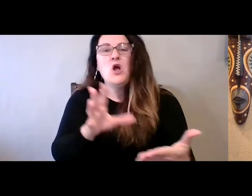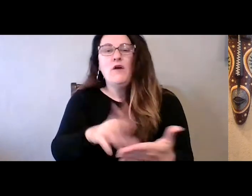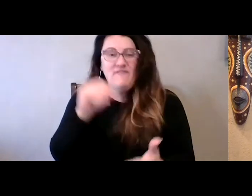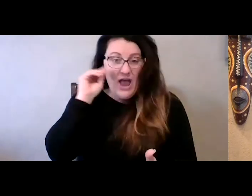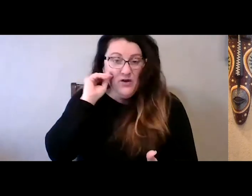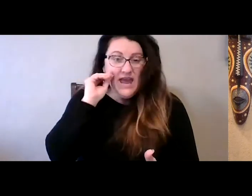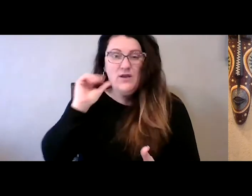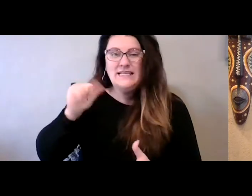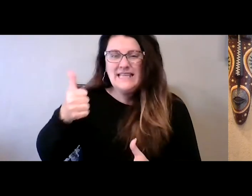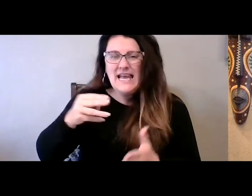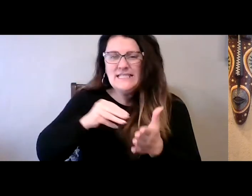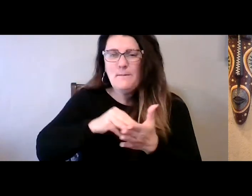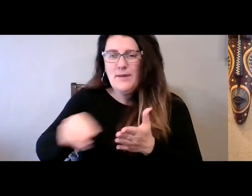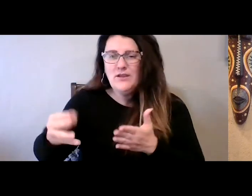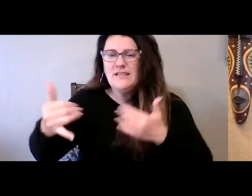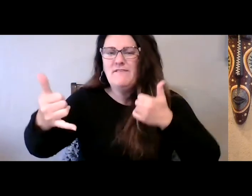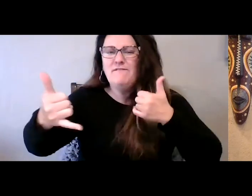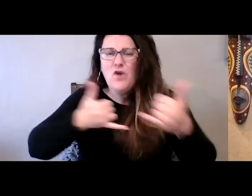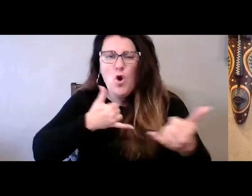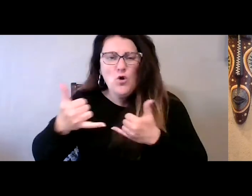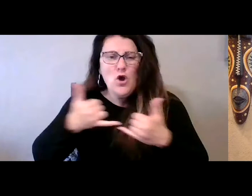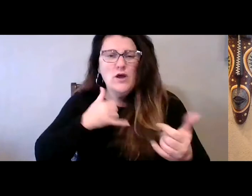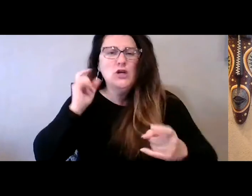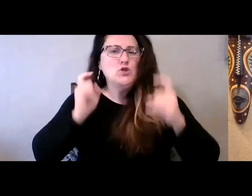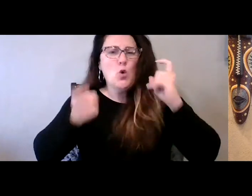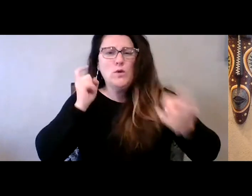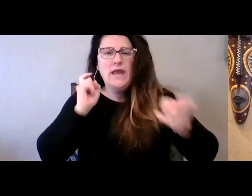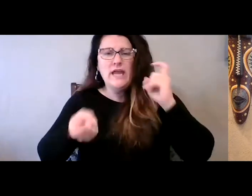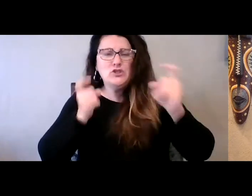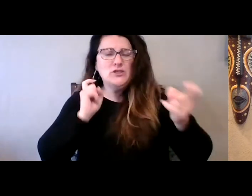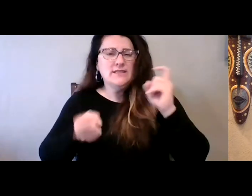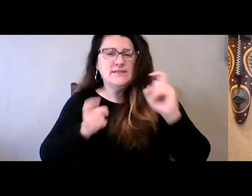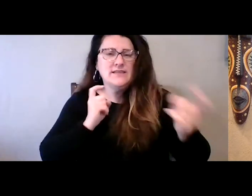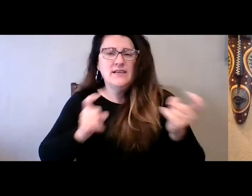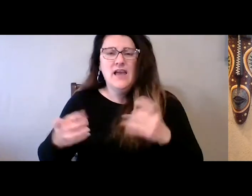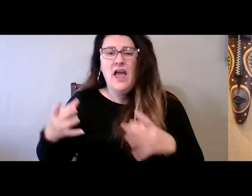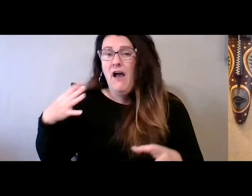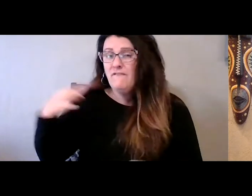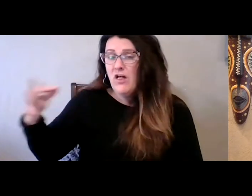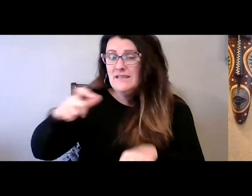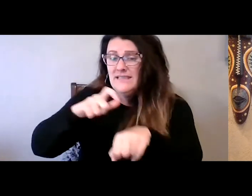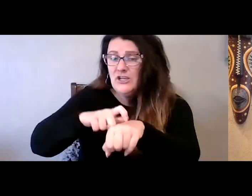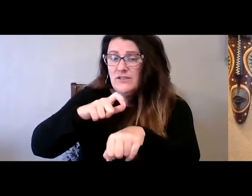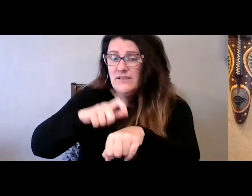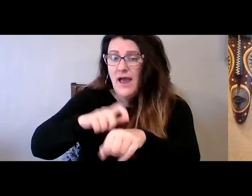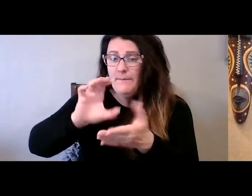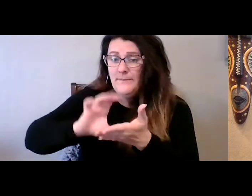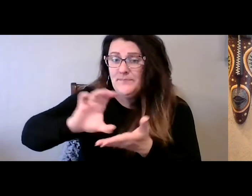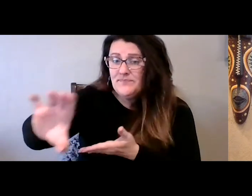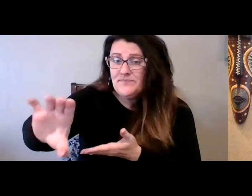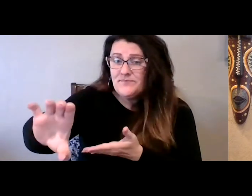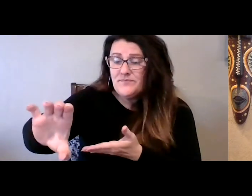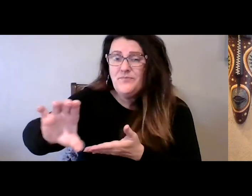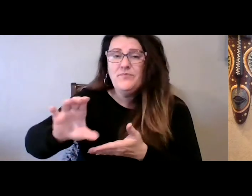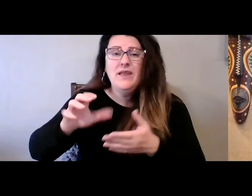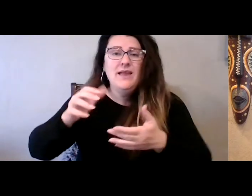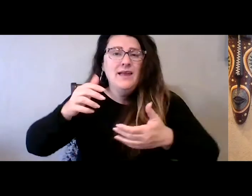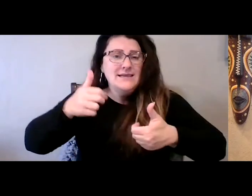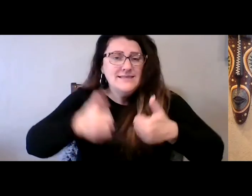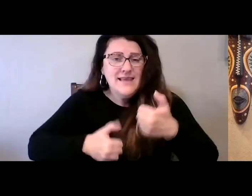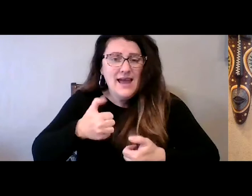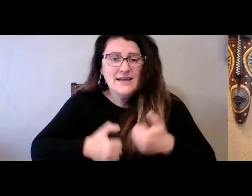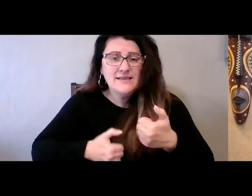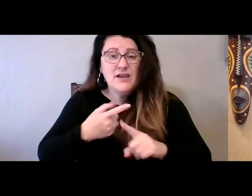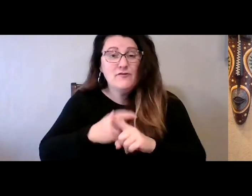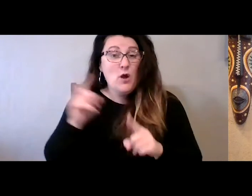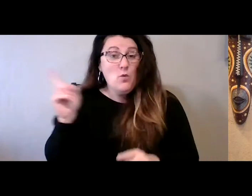of millions of phone calls, of donations, of volunteer time, of texts came